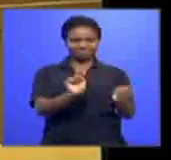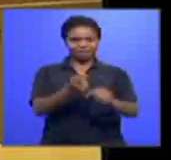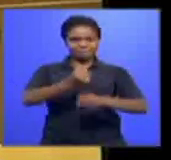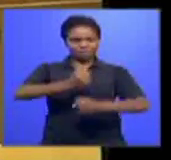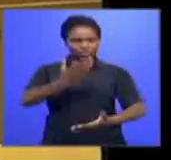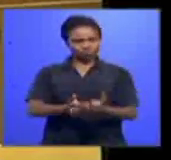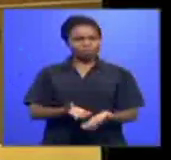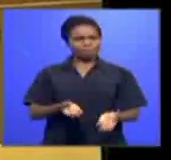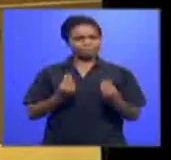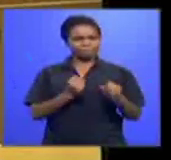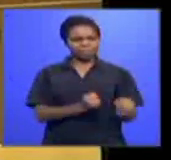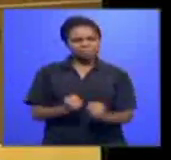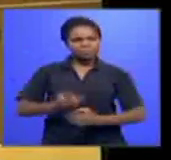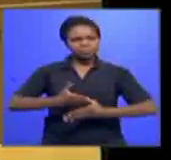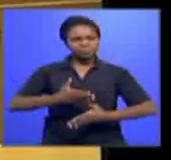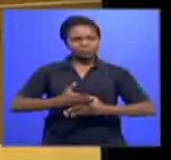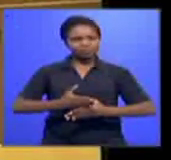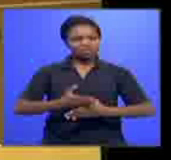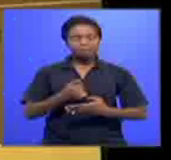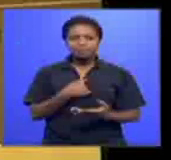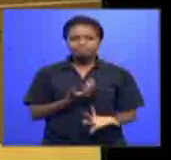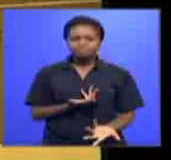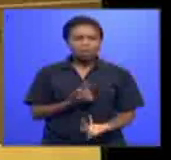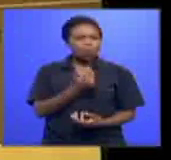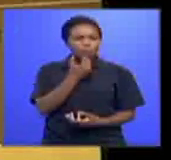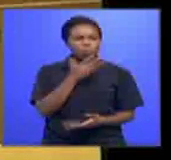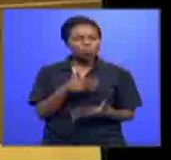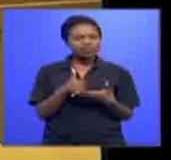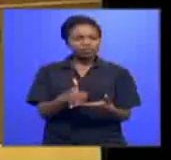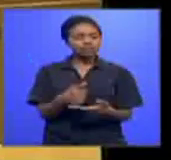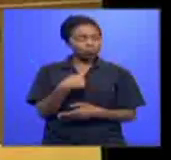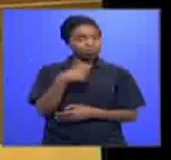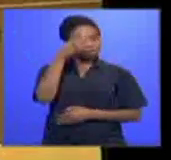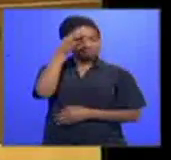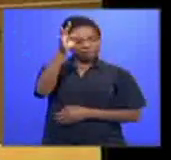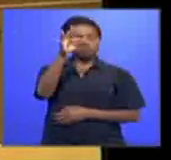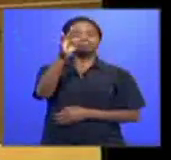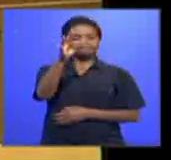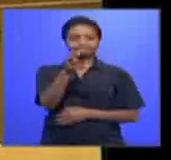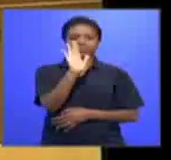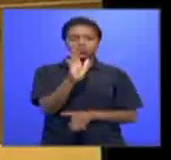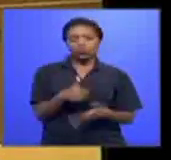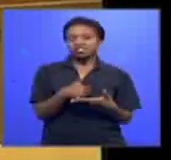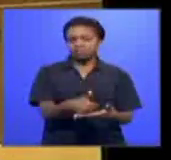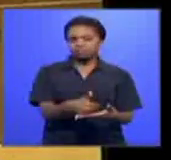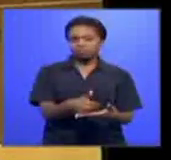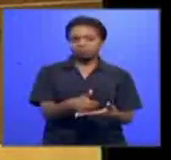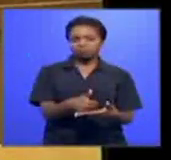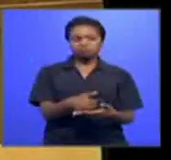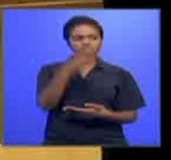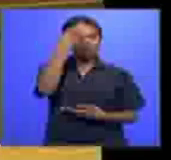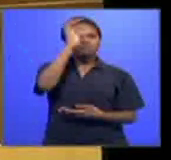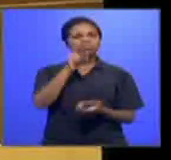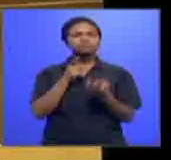I said we would assist as government with the ultimate objective